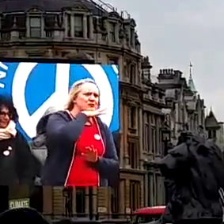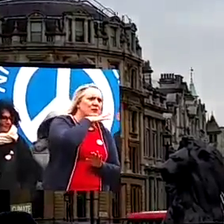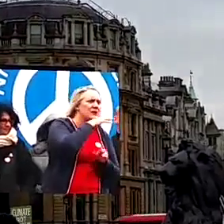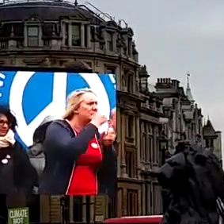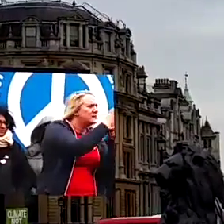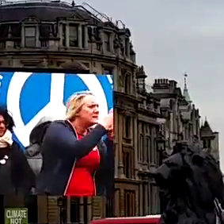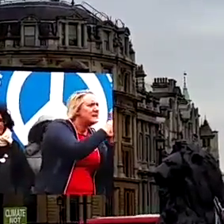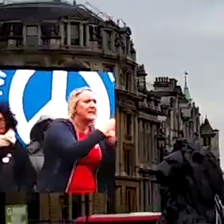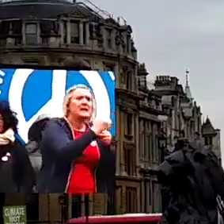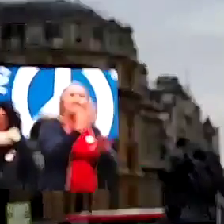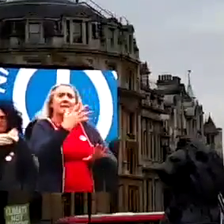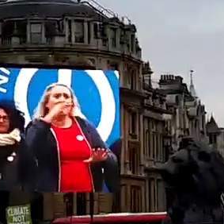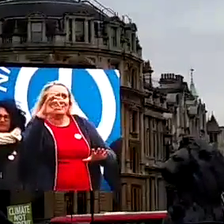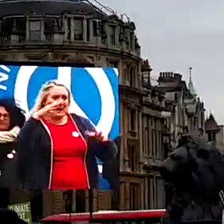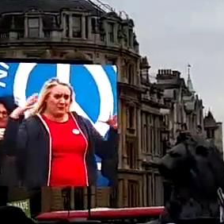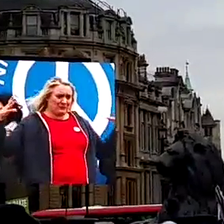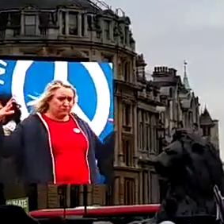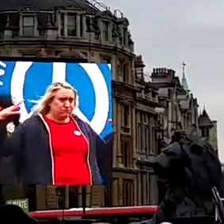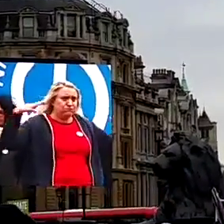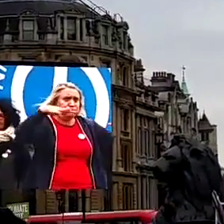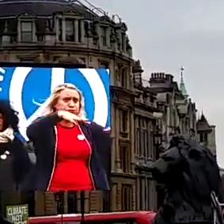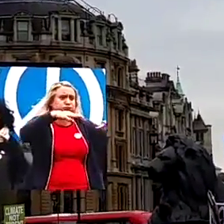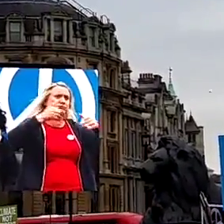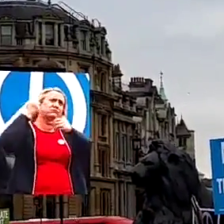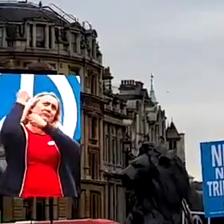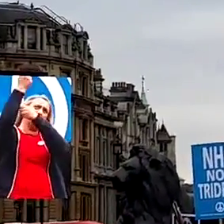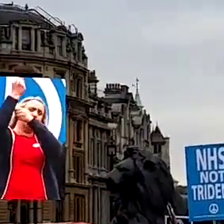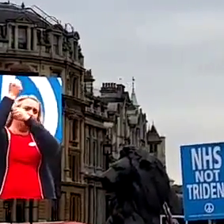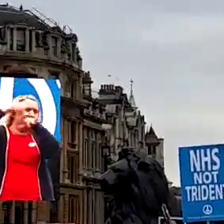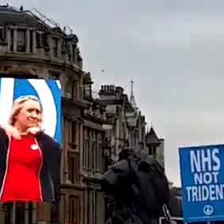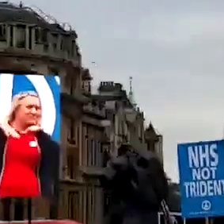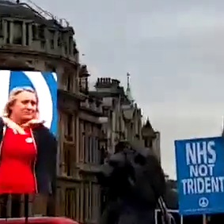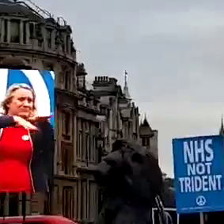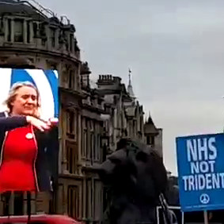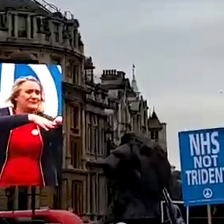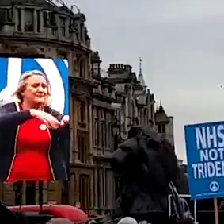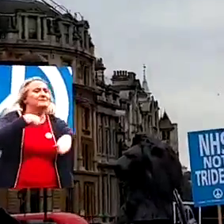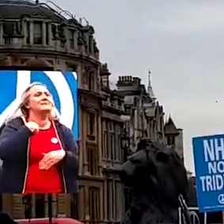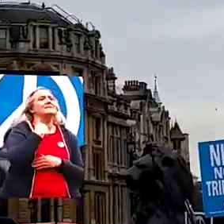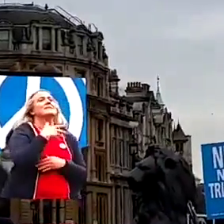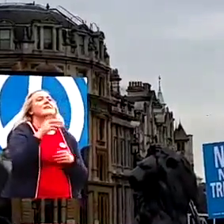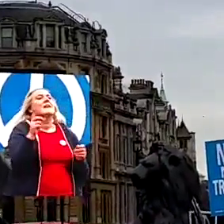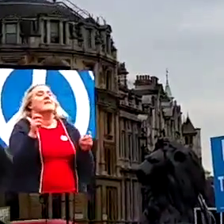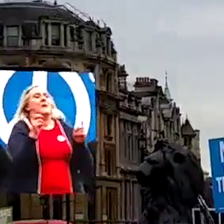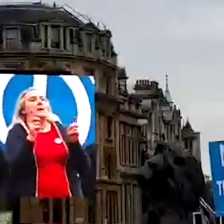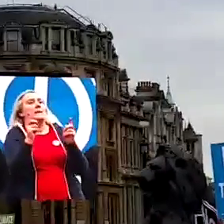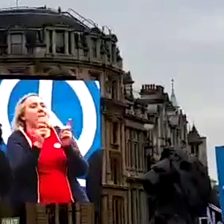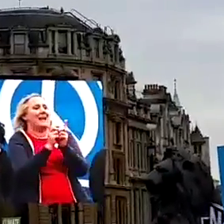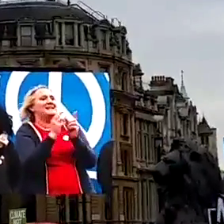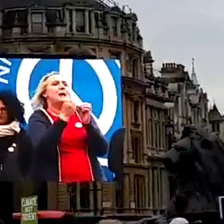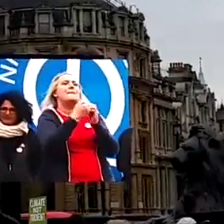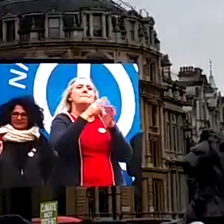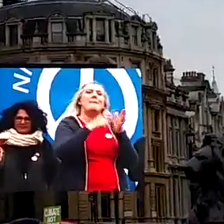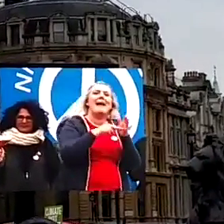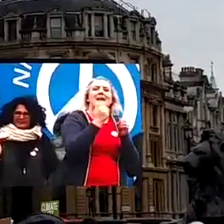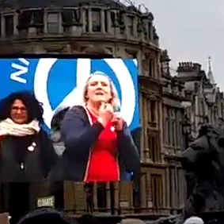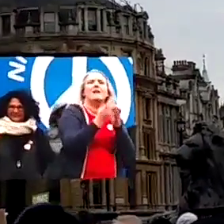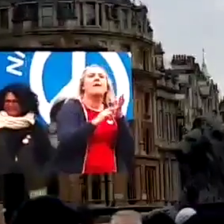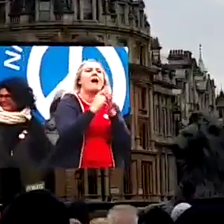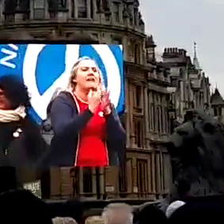I also had the pleasure of meeting Ben Gummer, who's Jeremy Hunt's sidekick. And you know what? He should resign too.